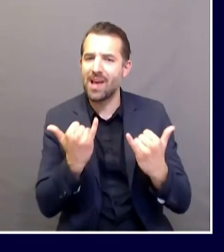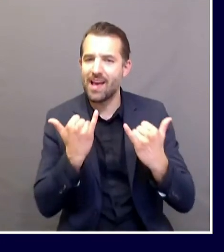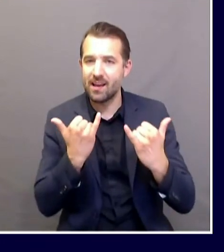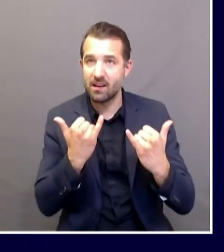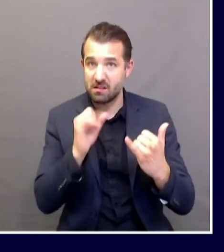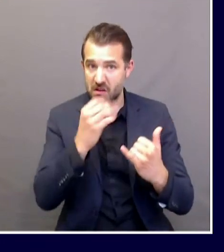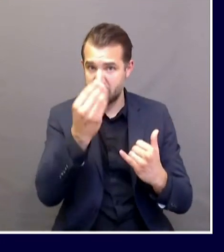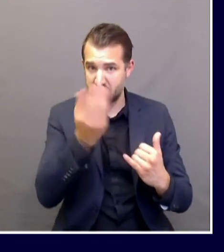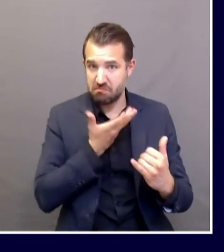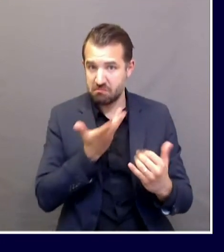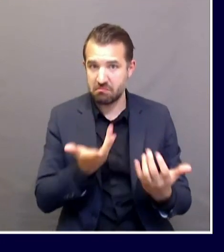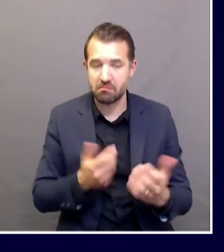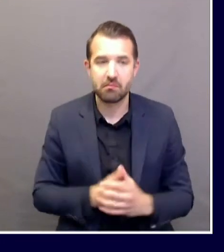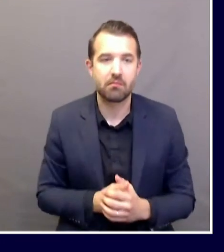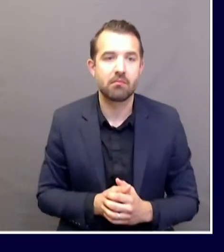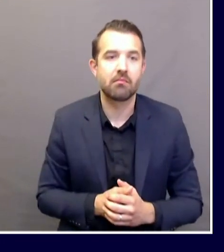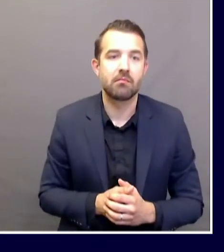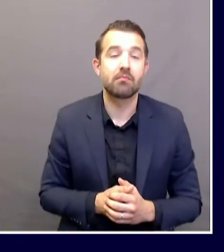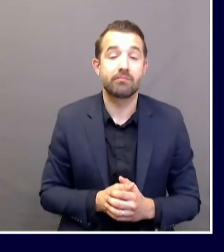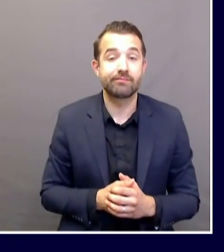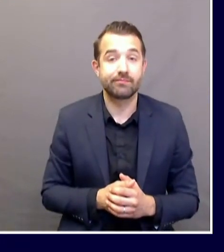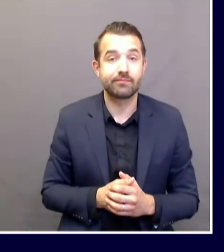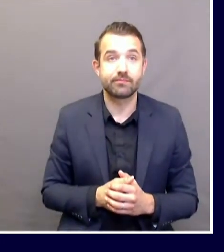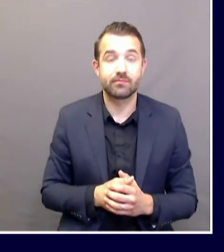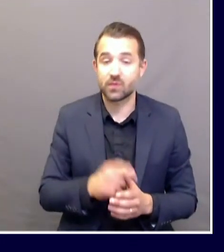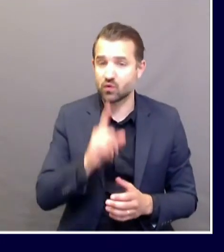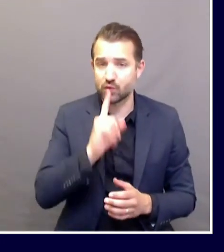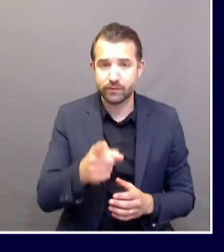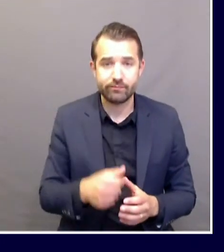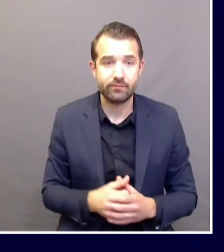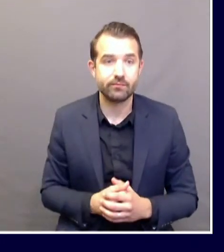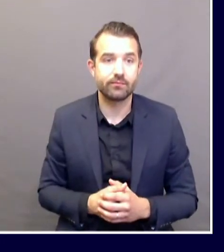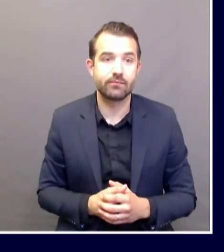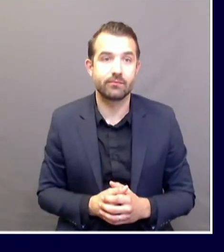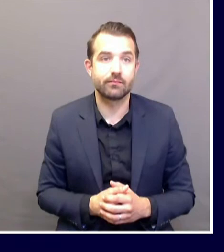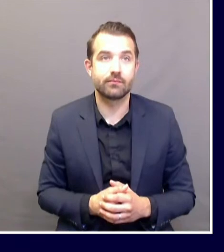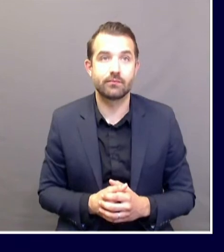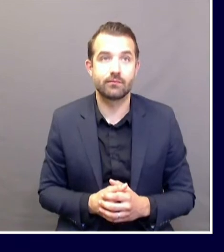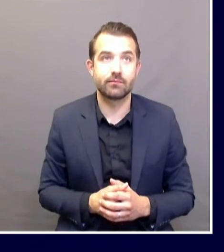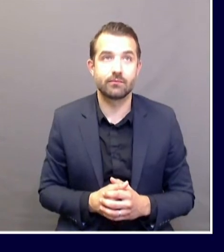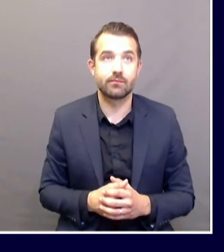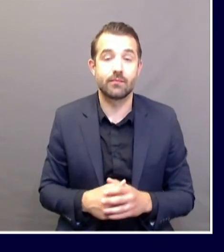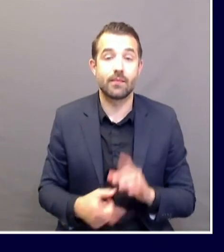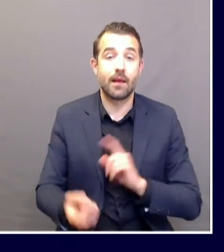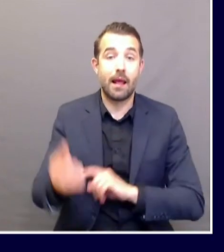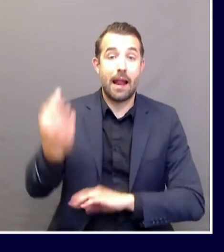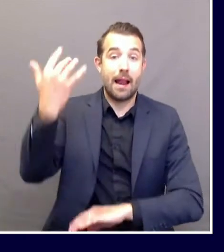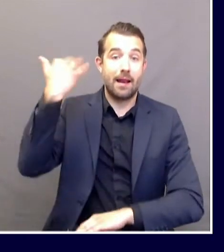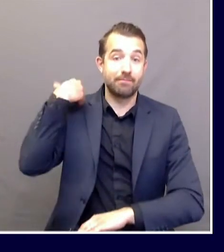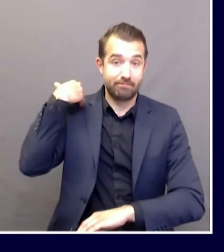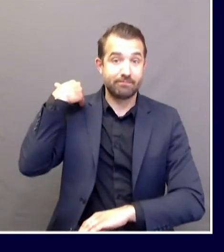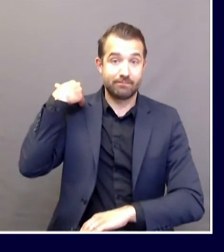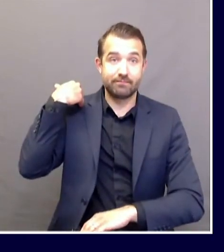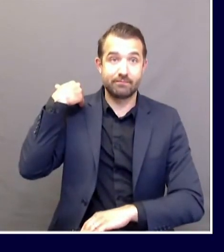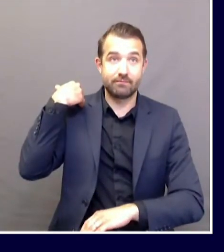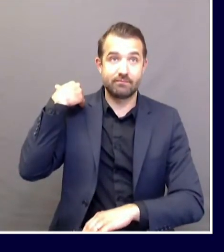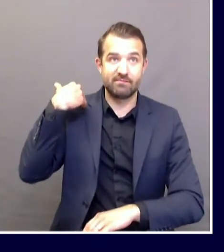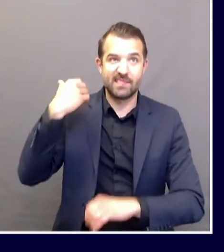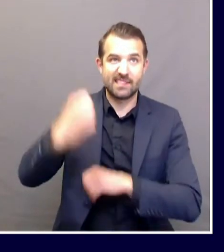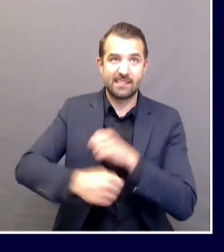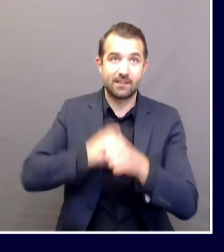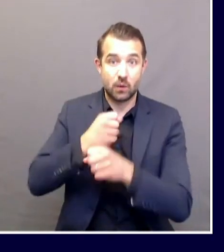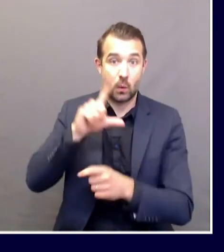Yes, absolutely. So if you take a look back, if you zoom back to, let's say, December of 2020, right